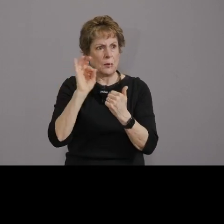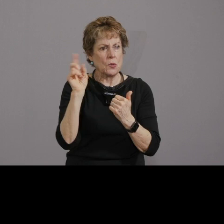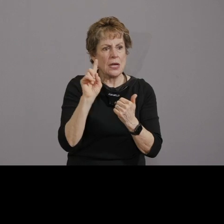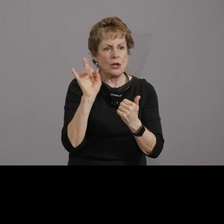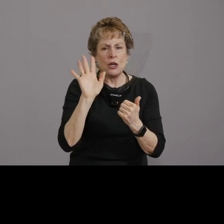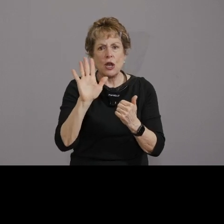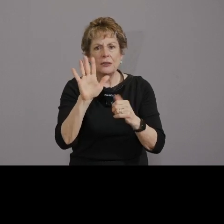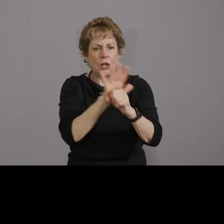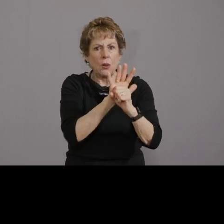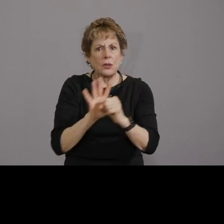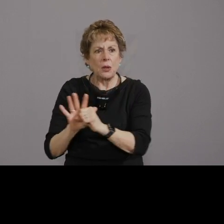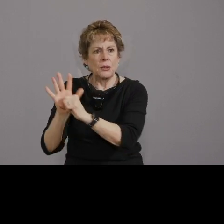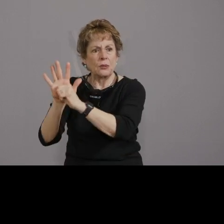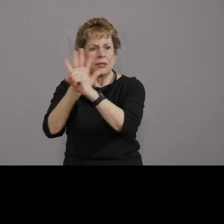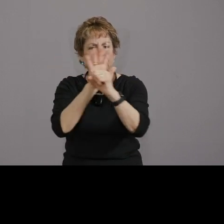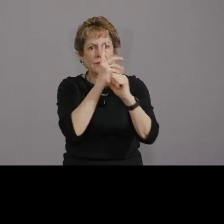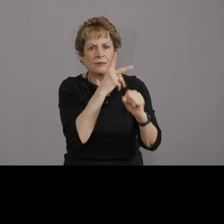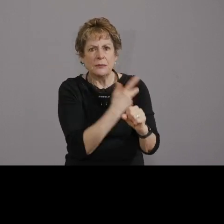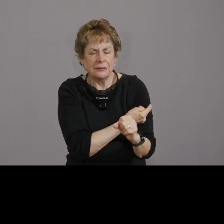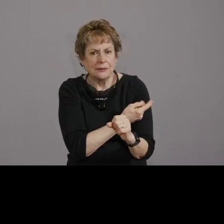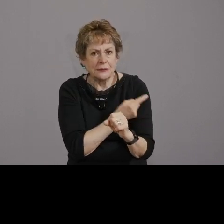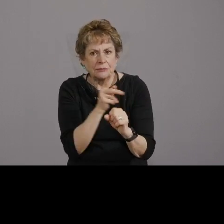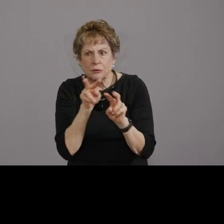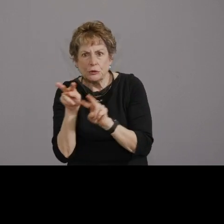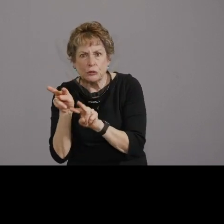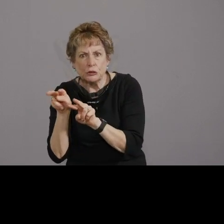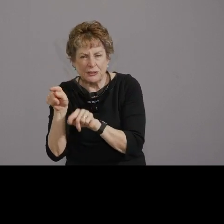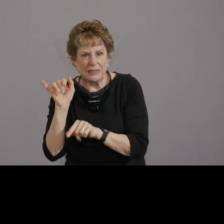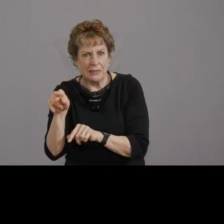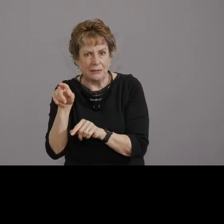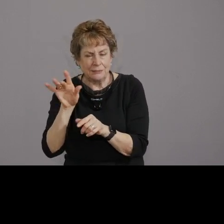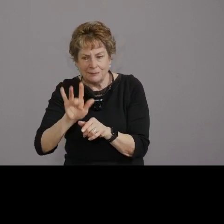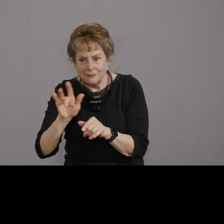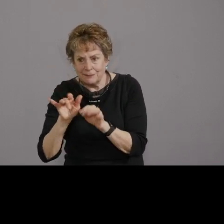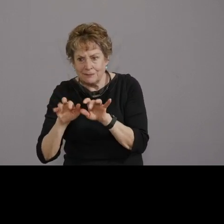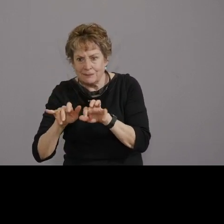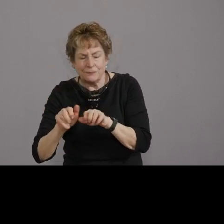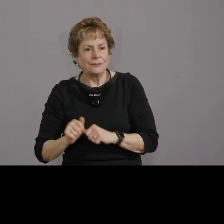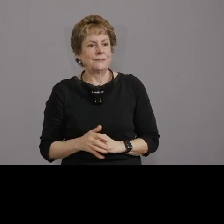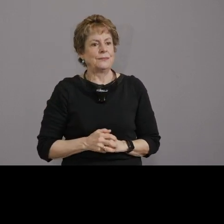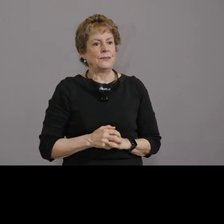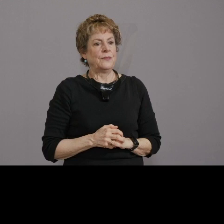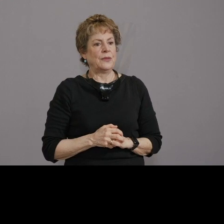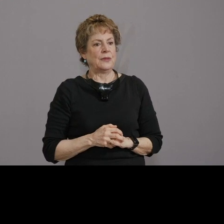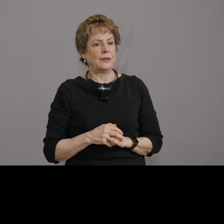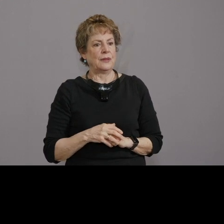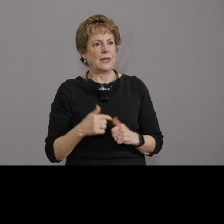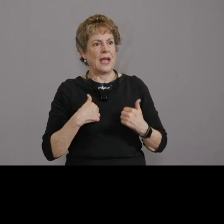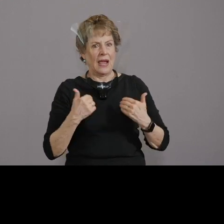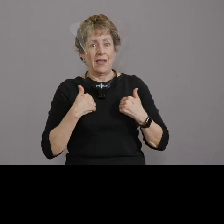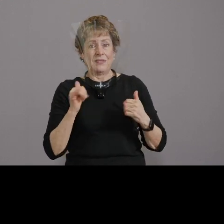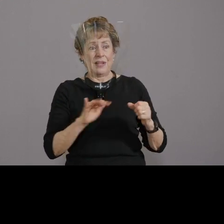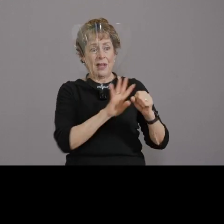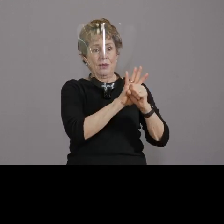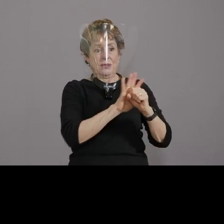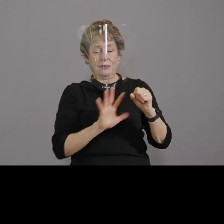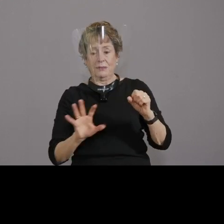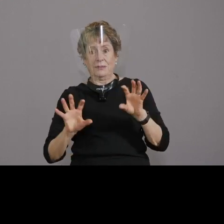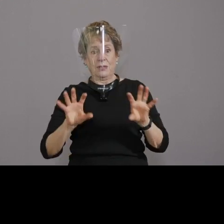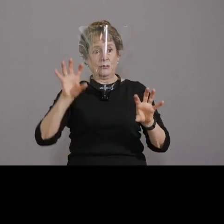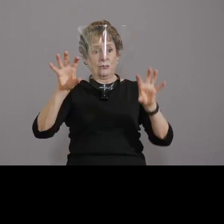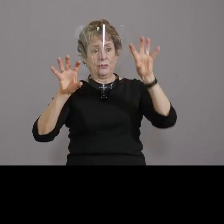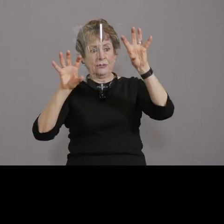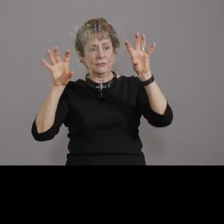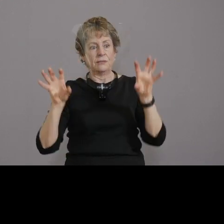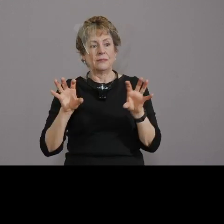We also have counties that have moved into our prioritized phase 1B, and we have some